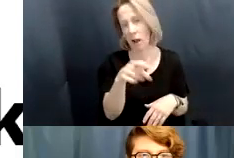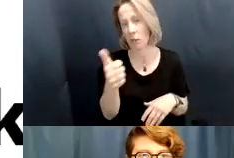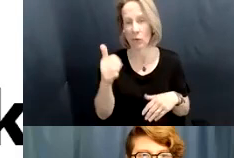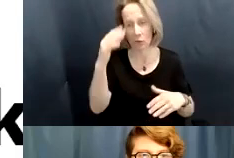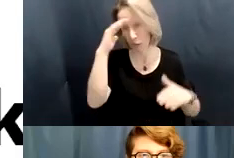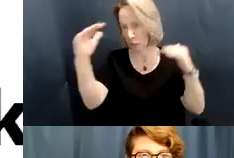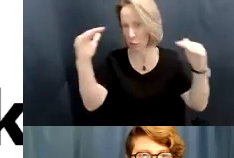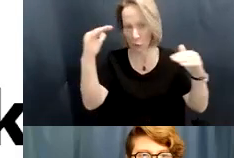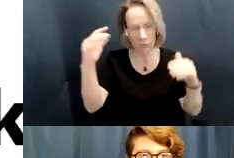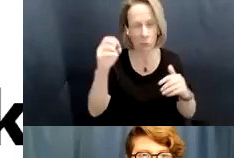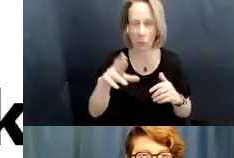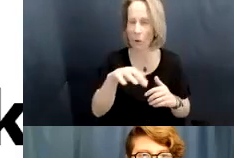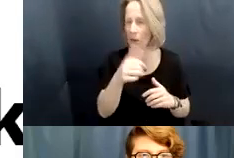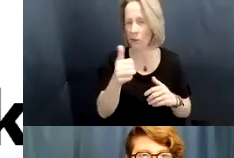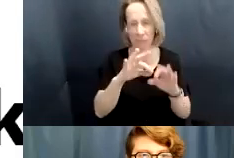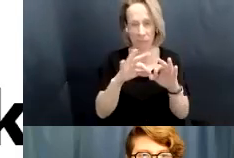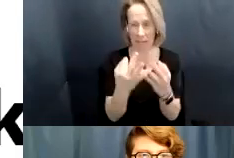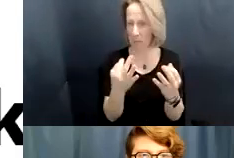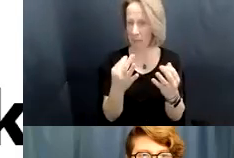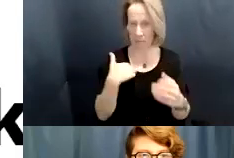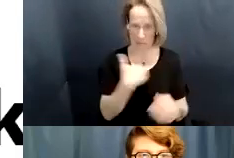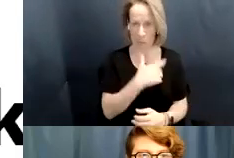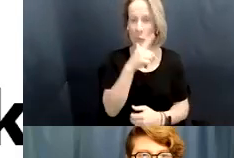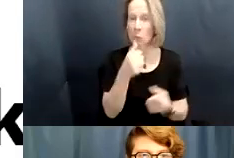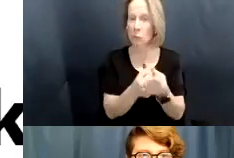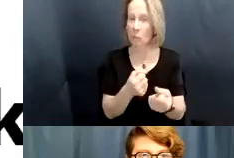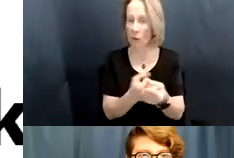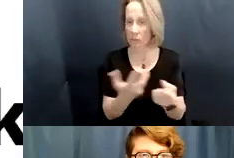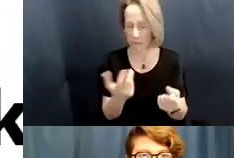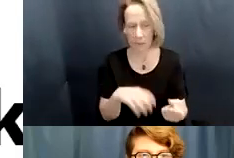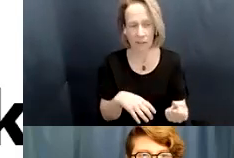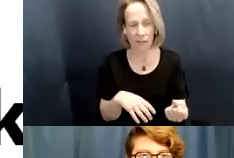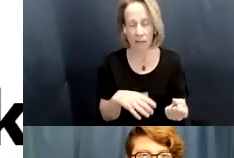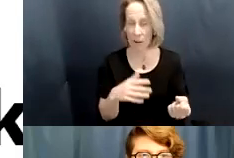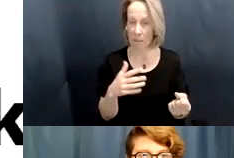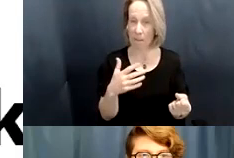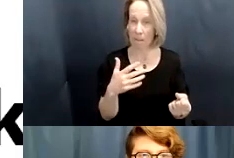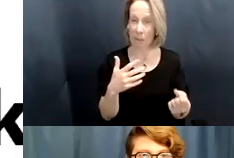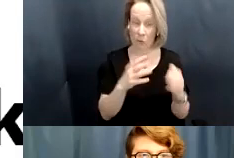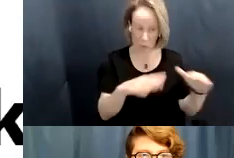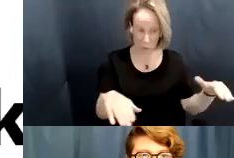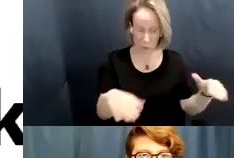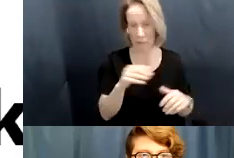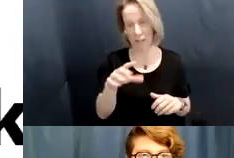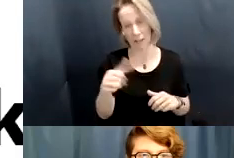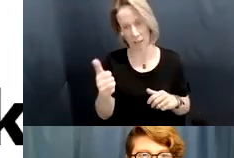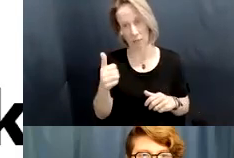supportive family members. Remember that children and other members need support in the plan too. They can be, or